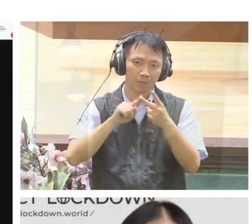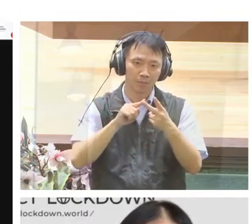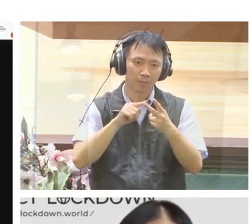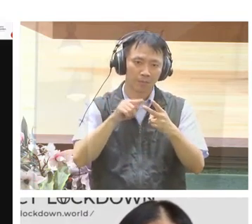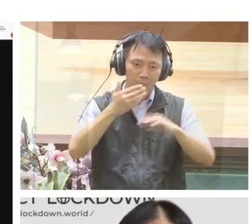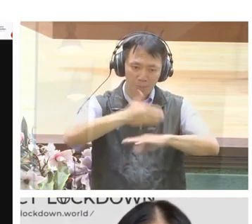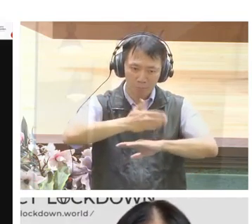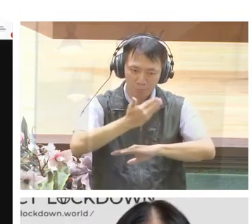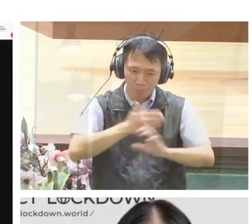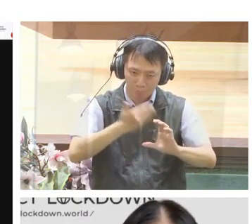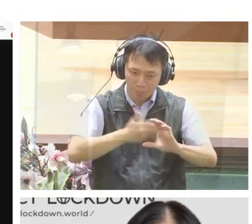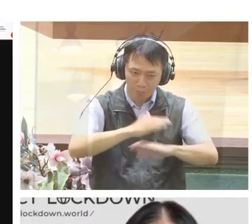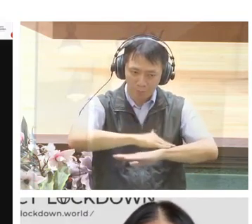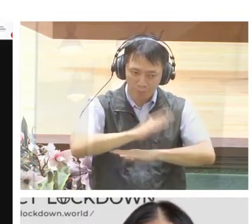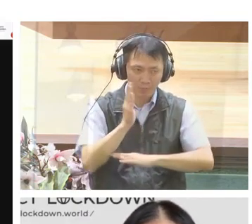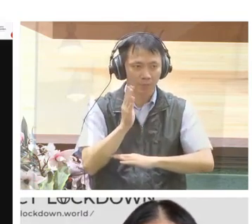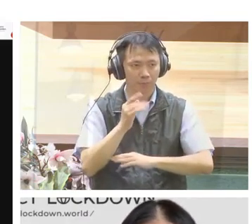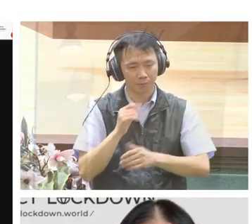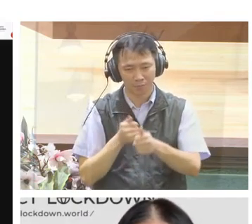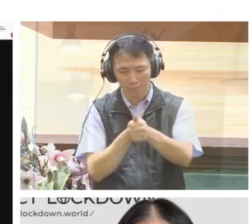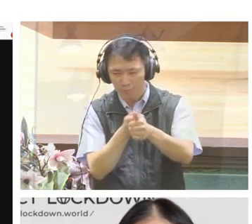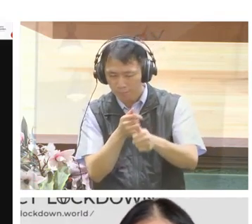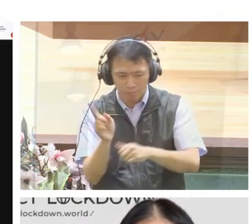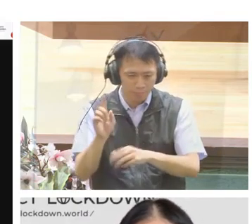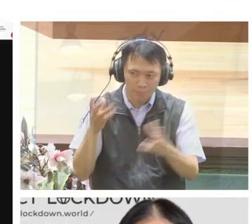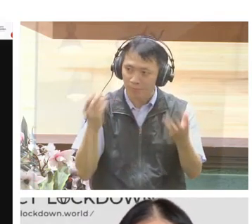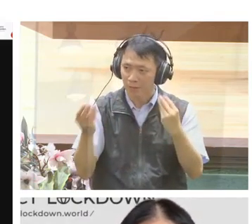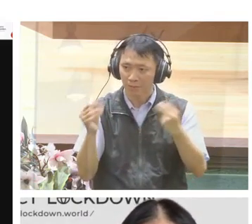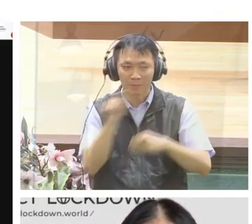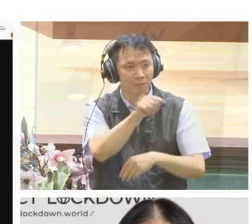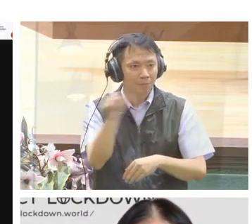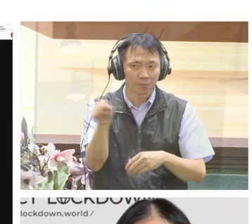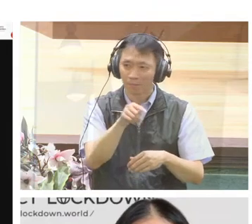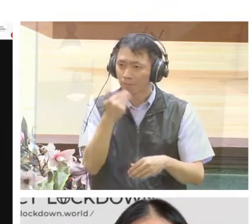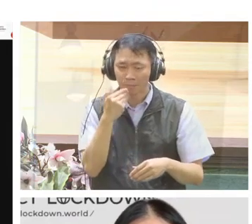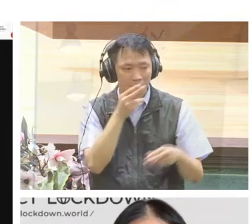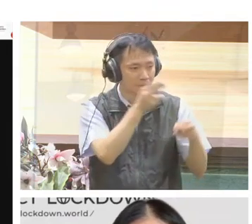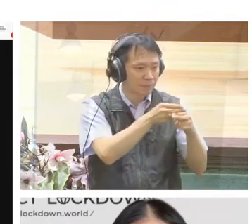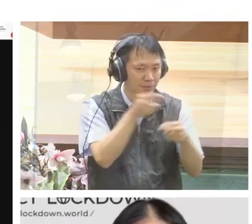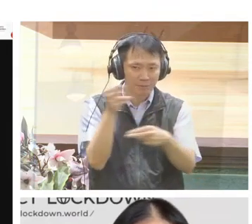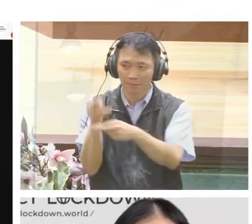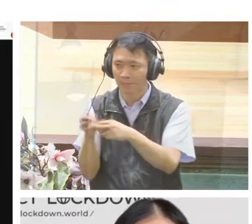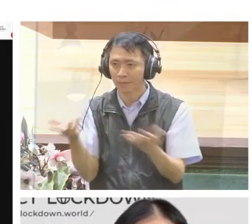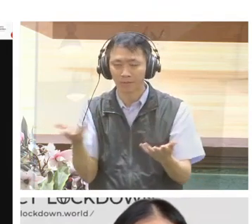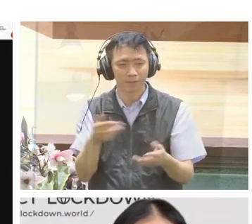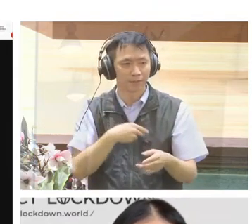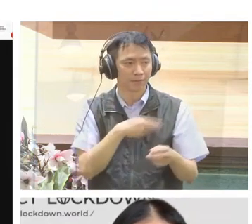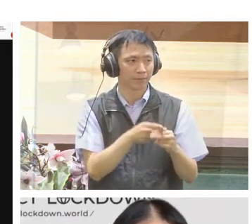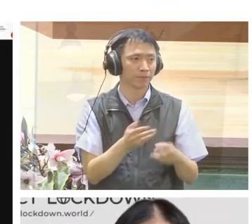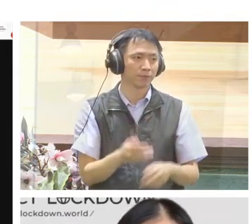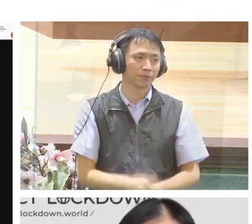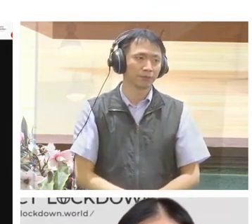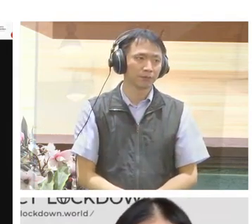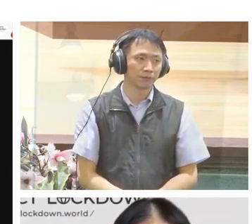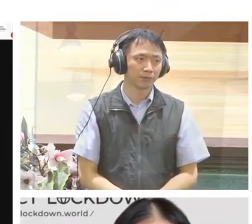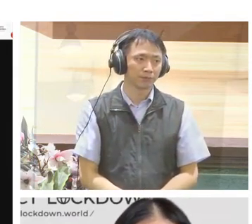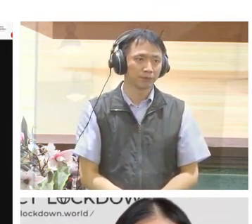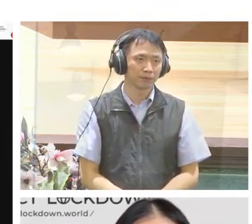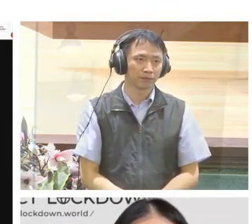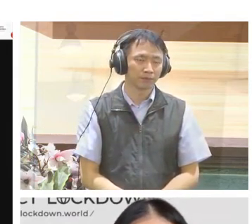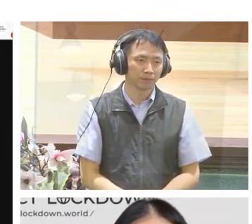with different sources stated. And the left one posted earlier had a media source, while the right one posted later had an